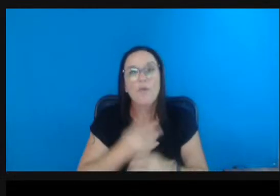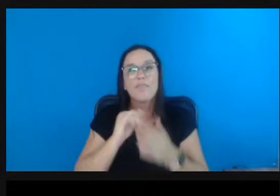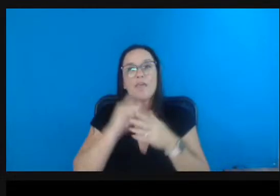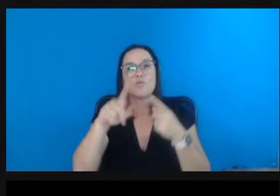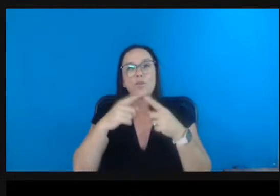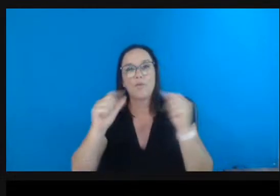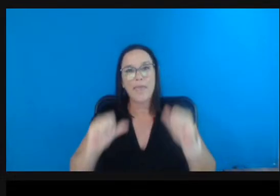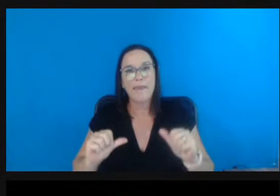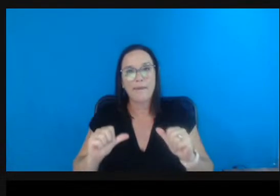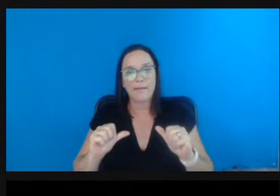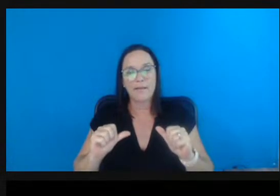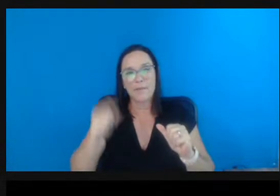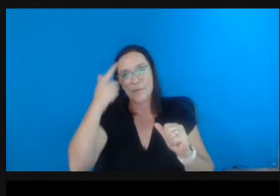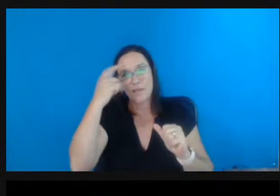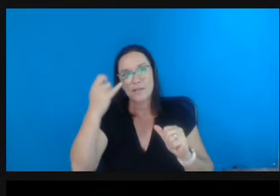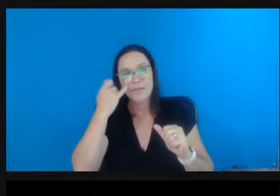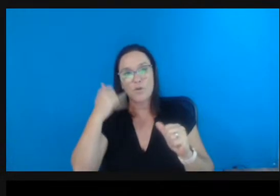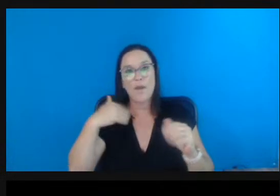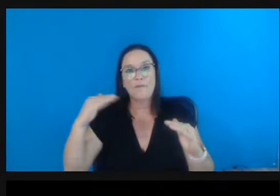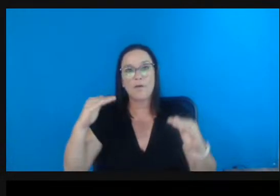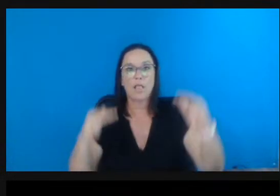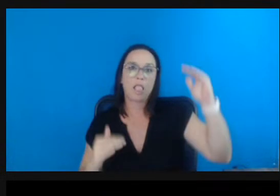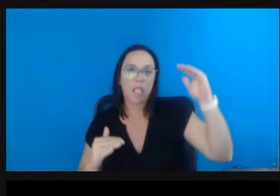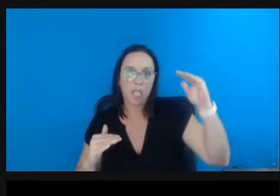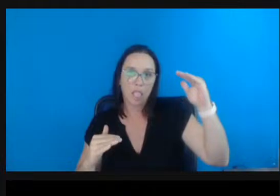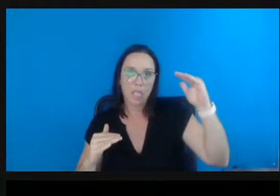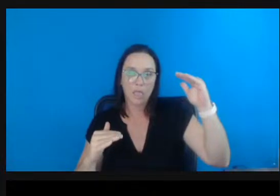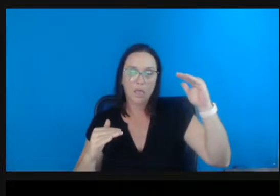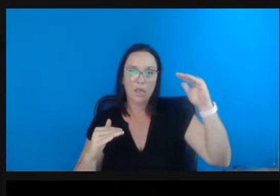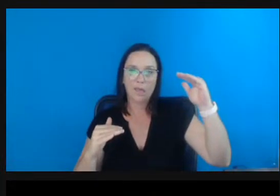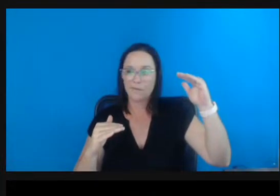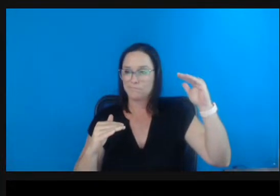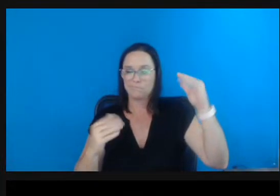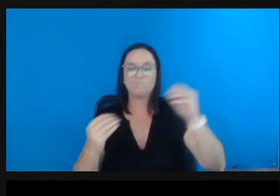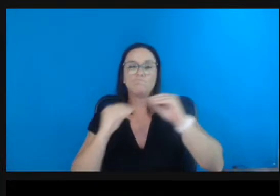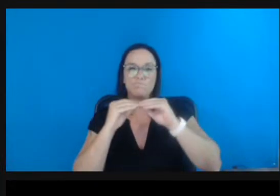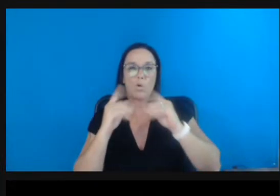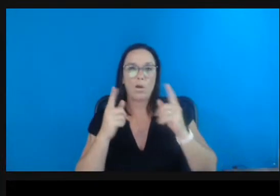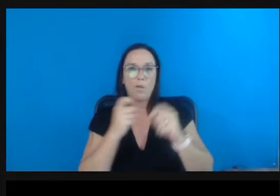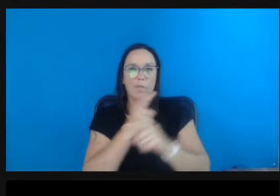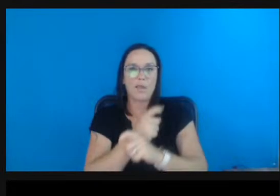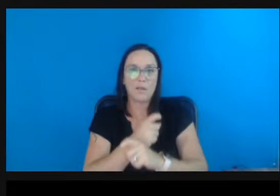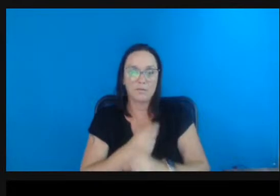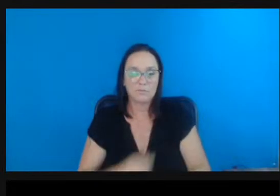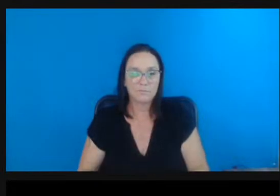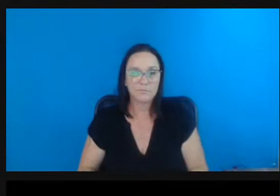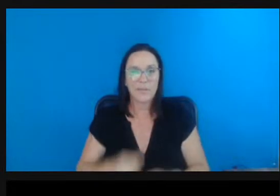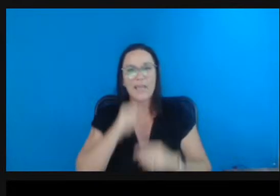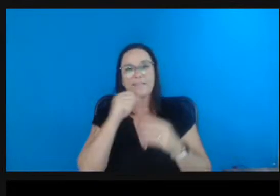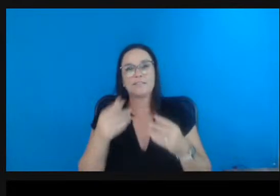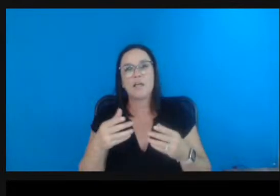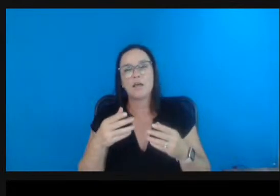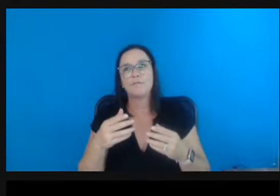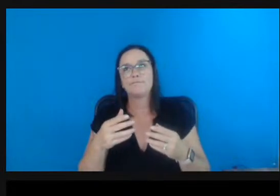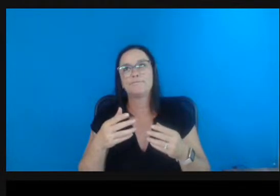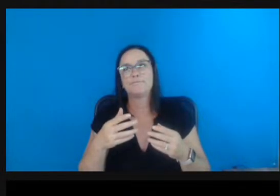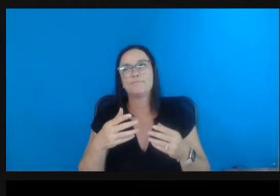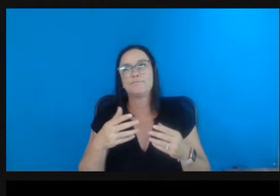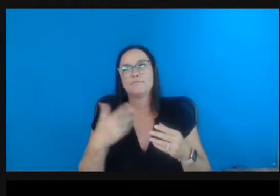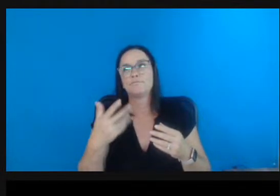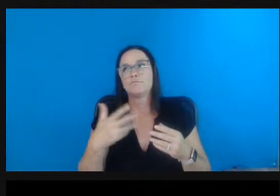if you have a disequilibrium, then it gets more complicated. Be anything, right? It's not a closed system, or it's not a